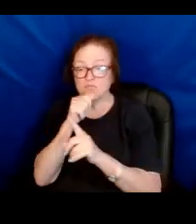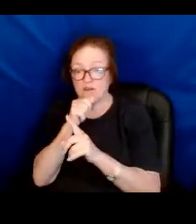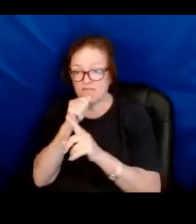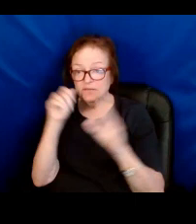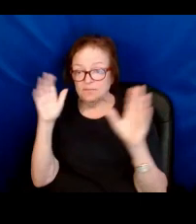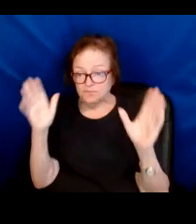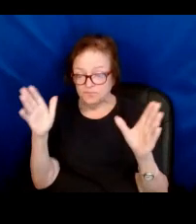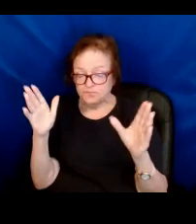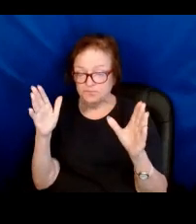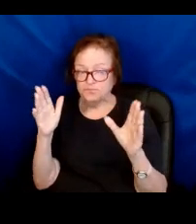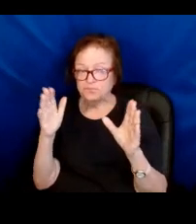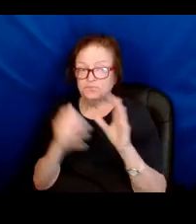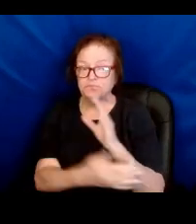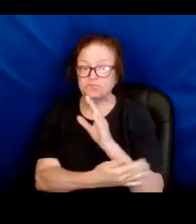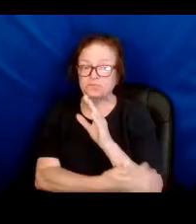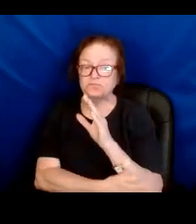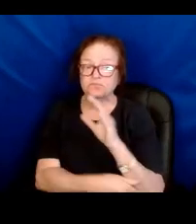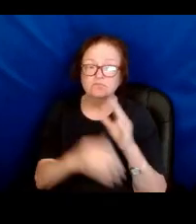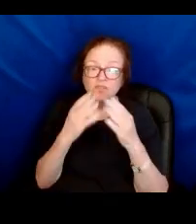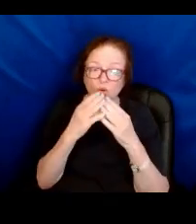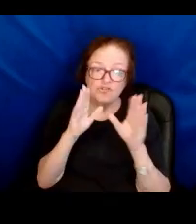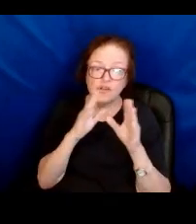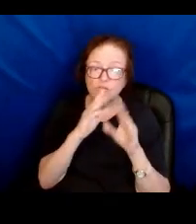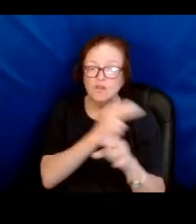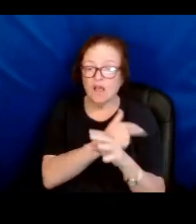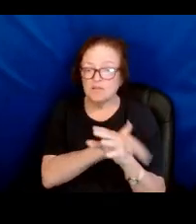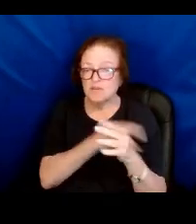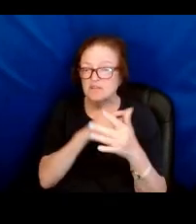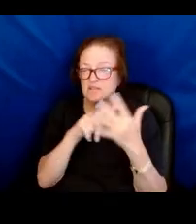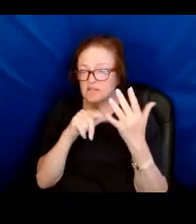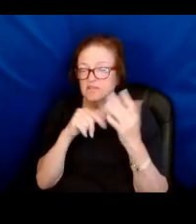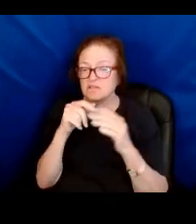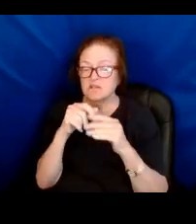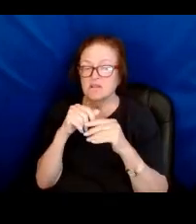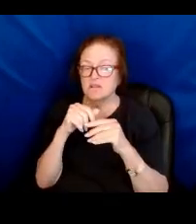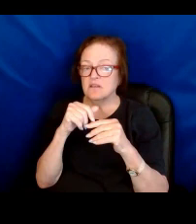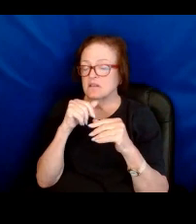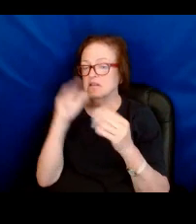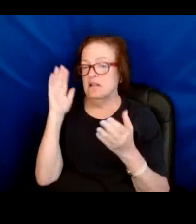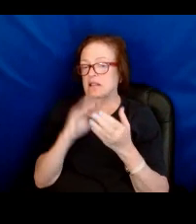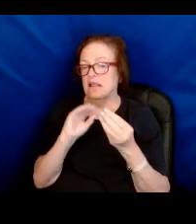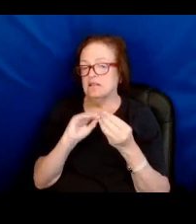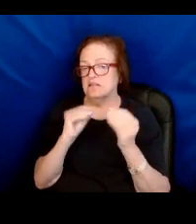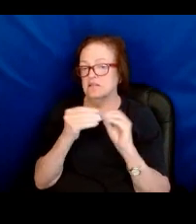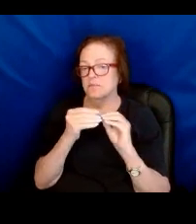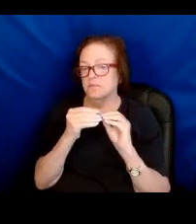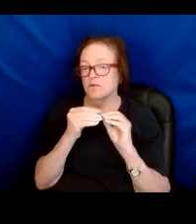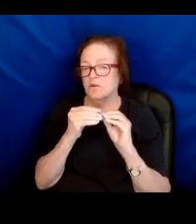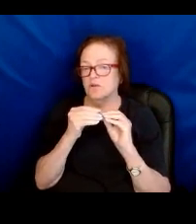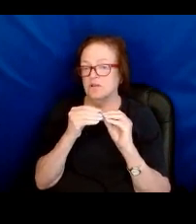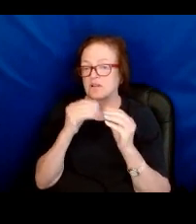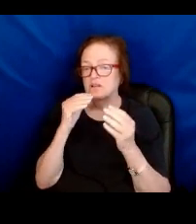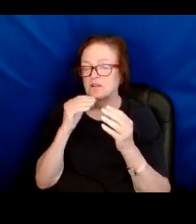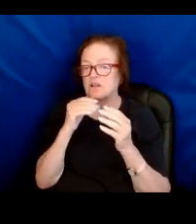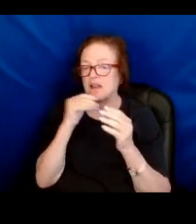treatment, private psych hospitals, general hospitals, et cetera, there's not nearly the same decline